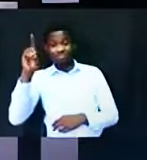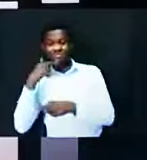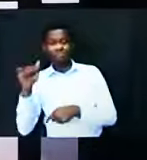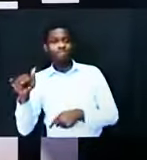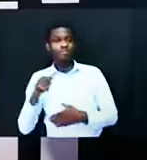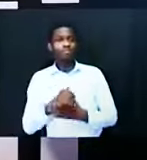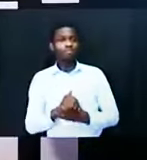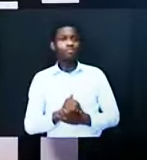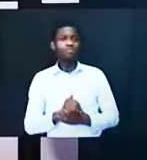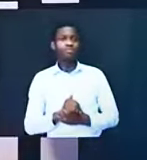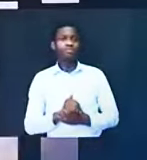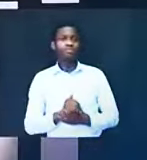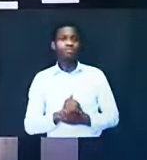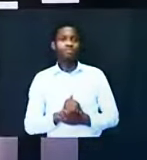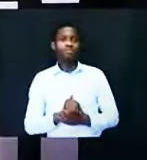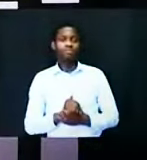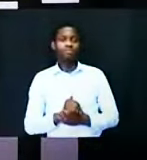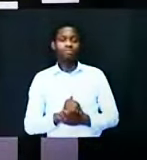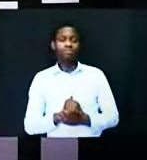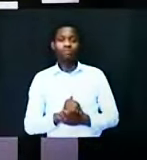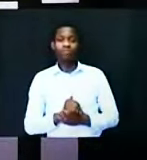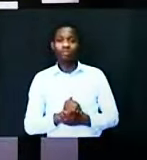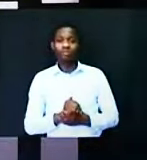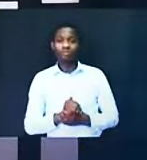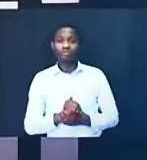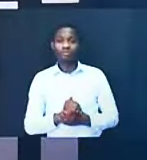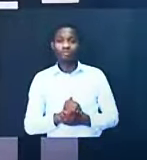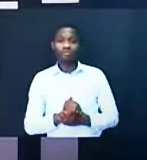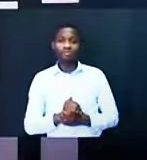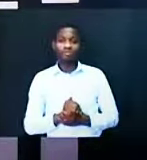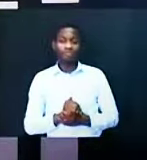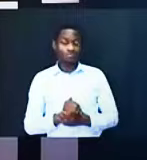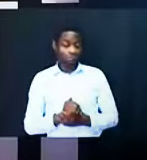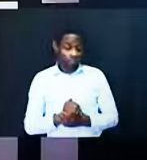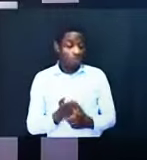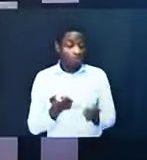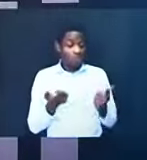Jesus, when he stepped into the scene,